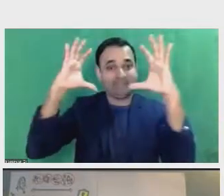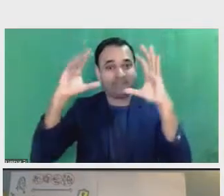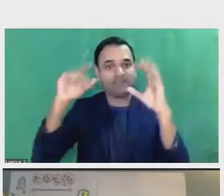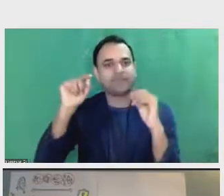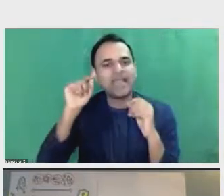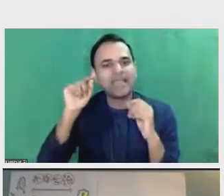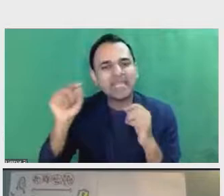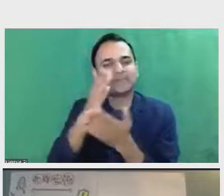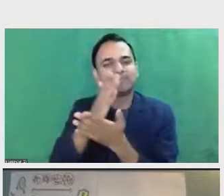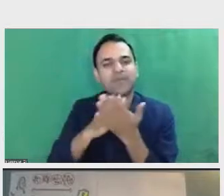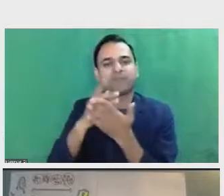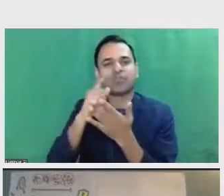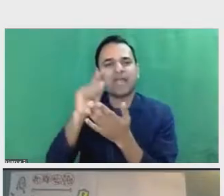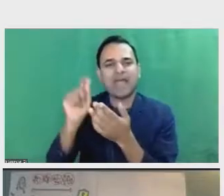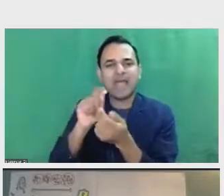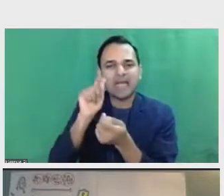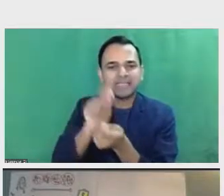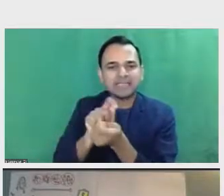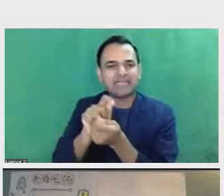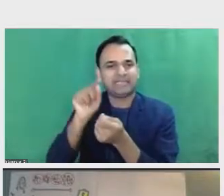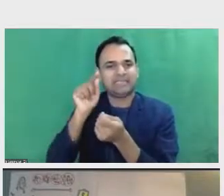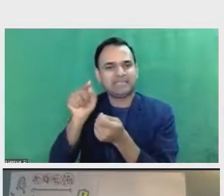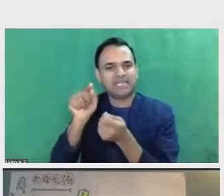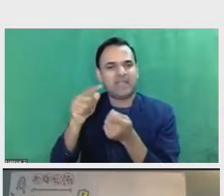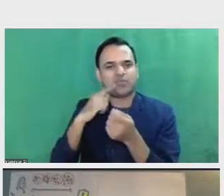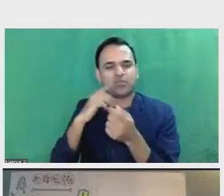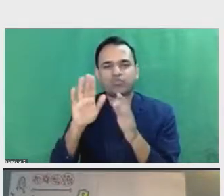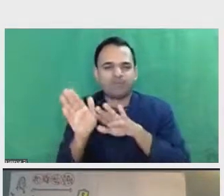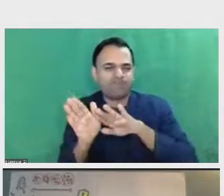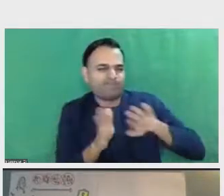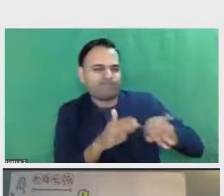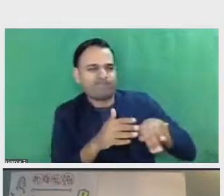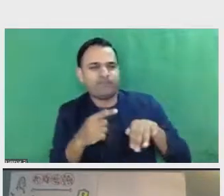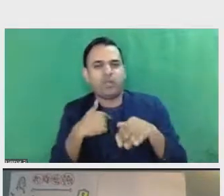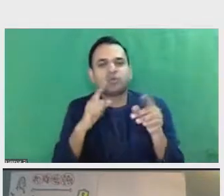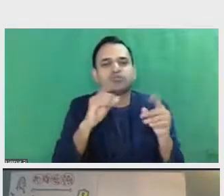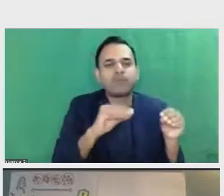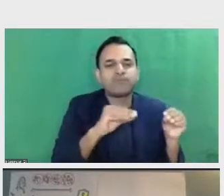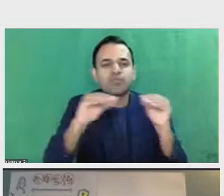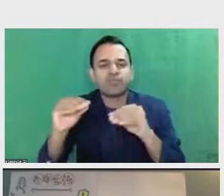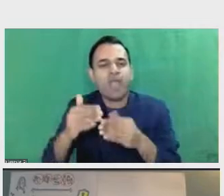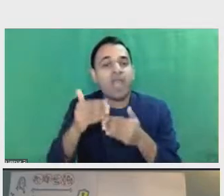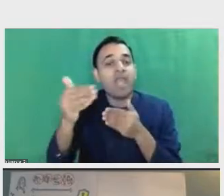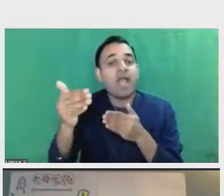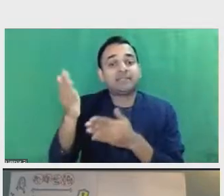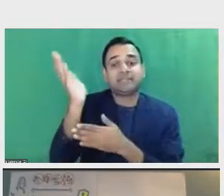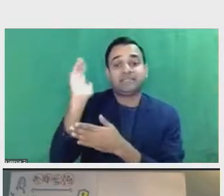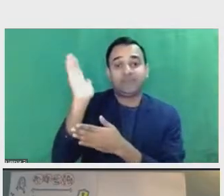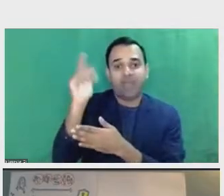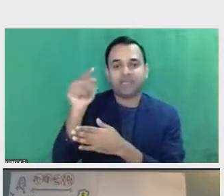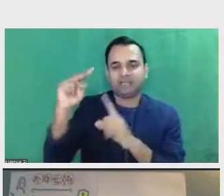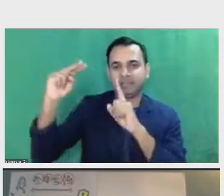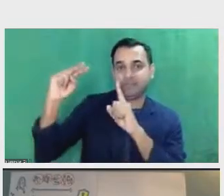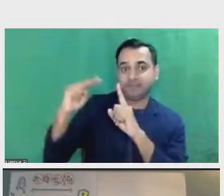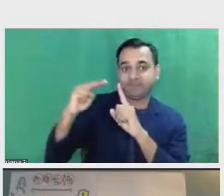next speaker, Mr. Boyd. From the perspective of the right to a healthy environment, how would you describe